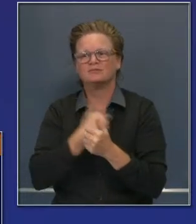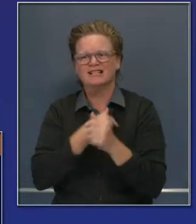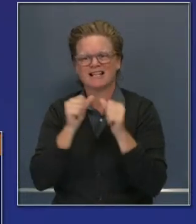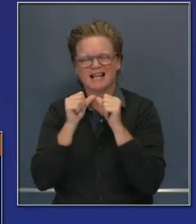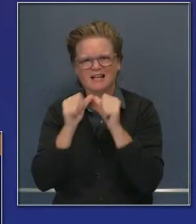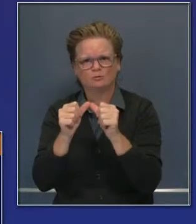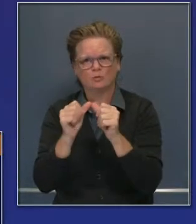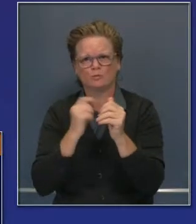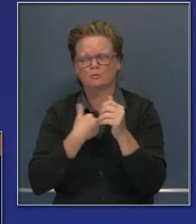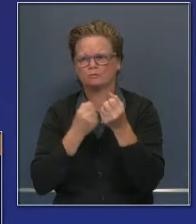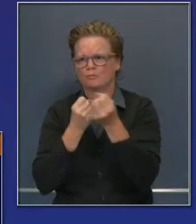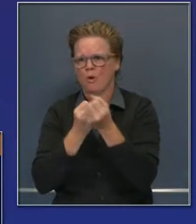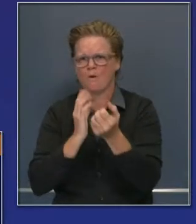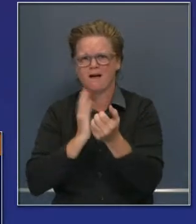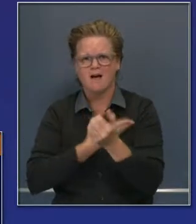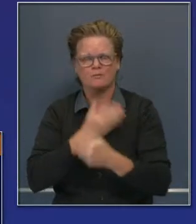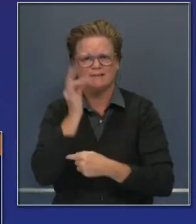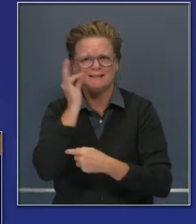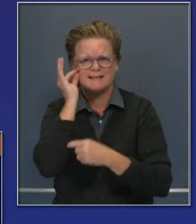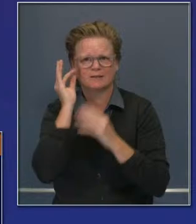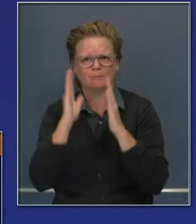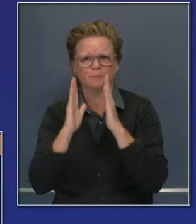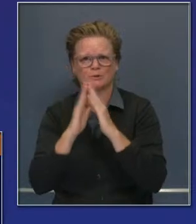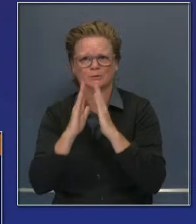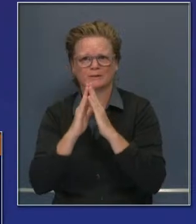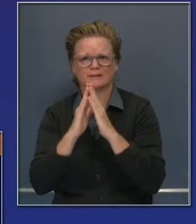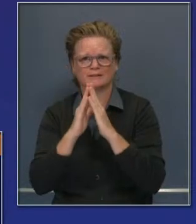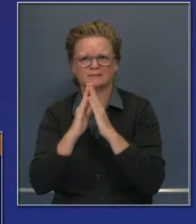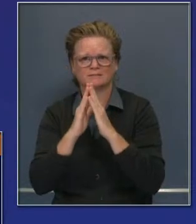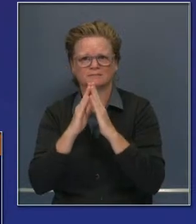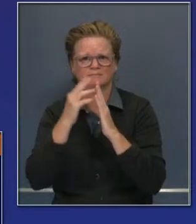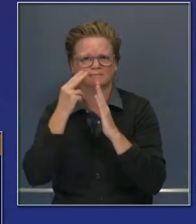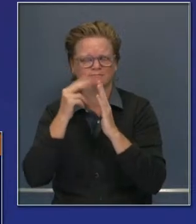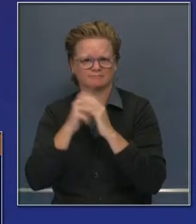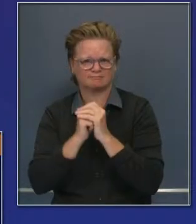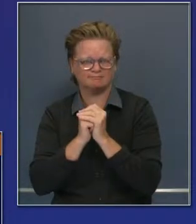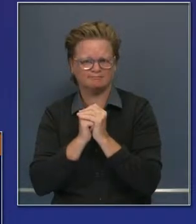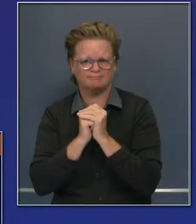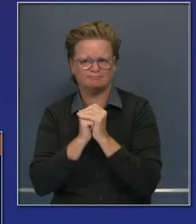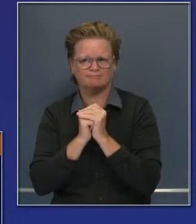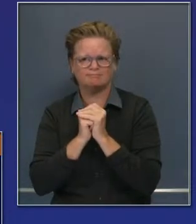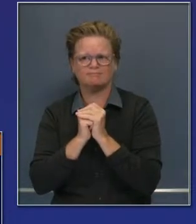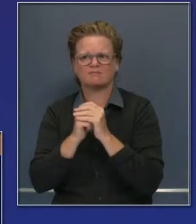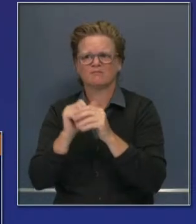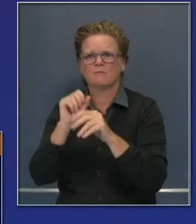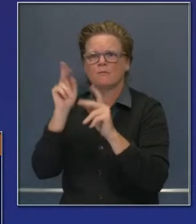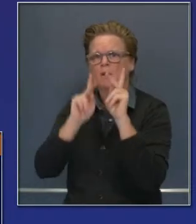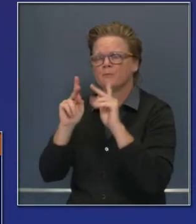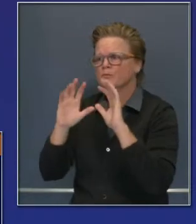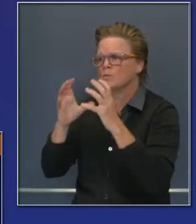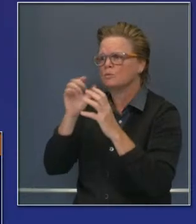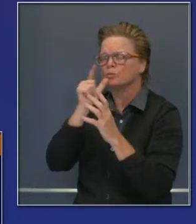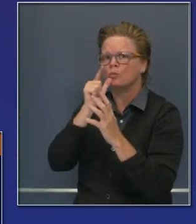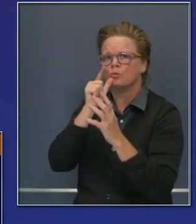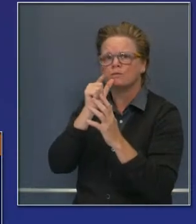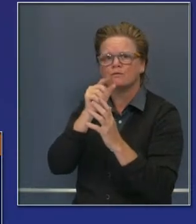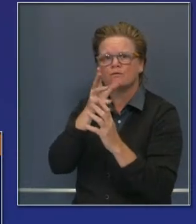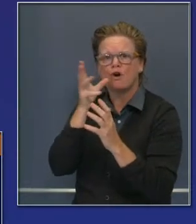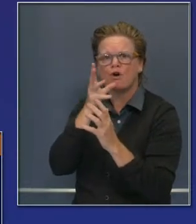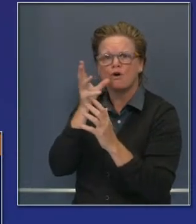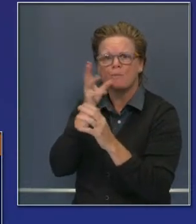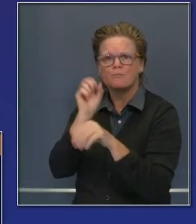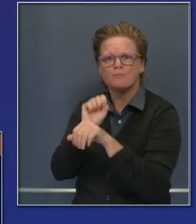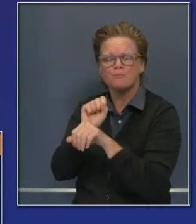Accordingly, we are diversifying the home key efforts, focus on farm workers, focus on LGBTQ youth,